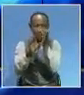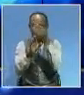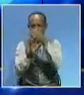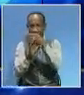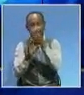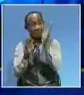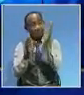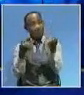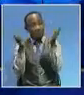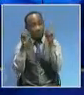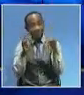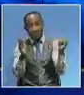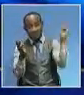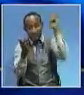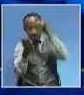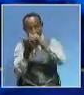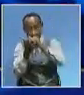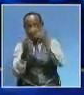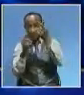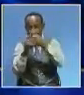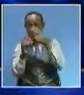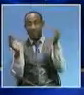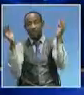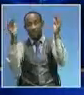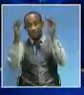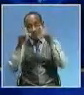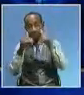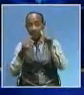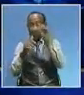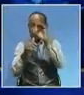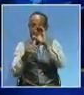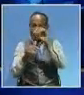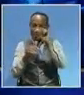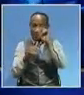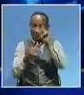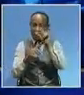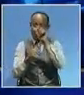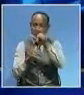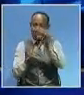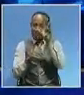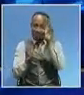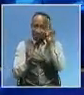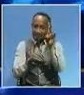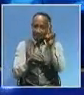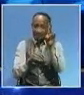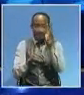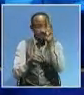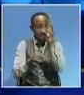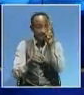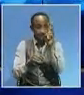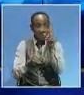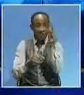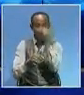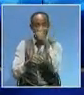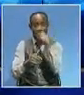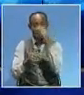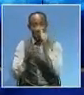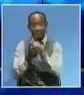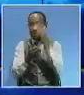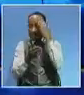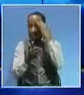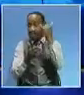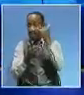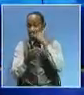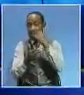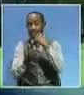directly or indirectly during his arrival yesterday from the Conference of Parties 26 summit in Glasgow, Scotland. Presidential spokesperson Anthony Walia says